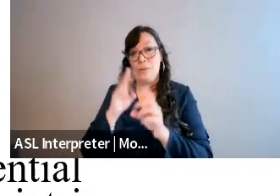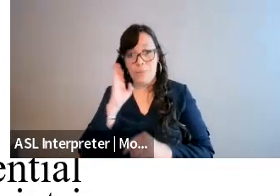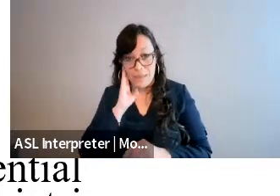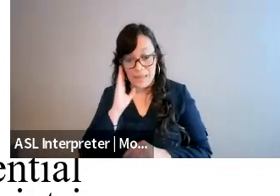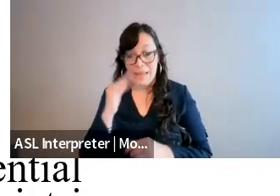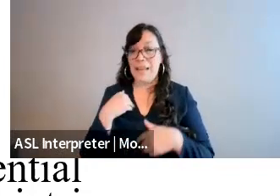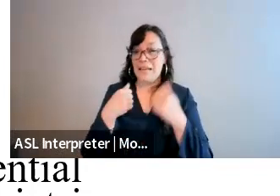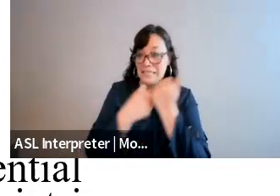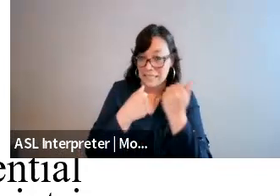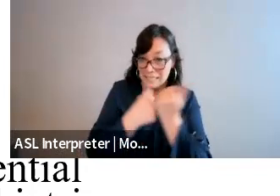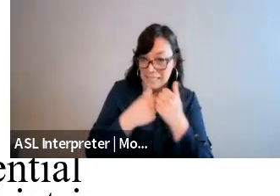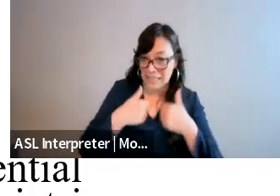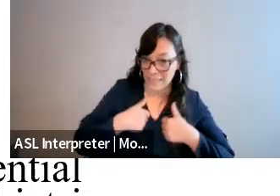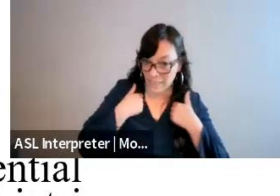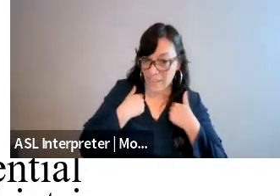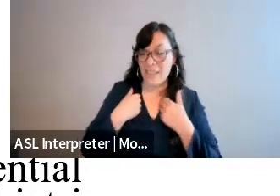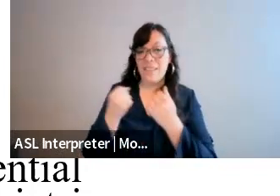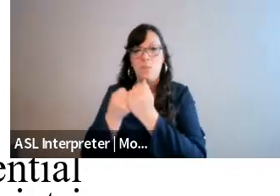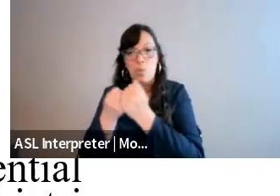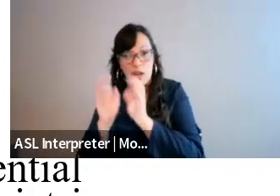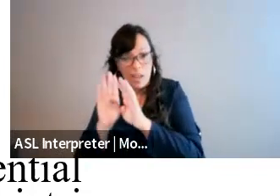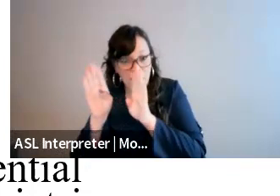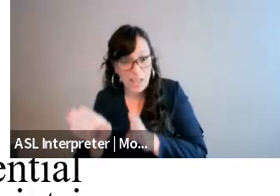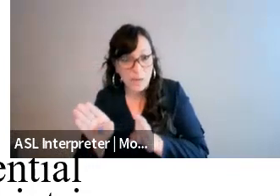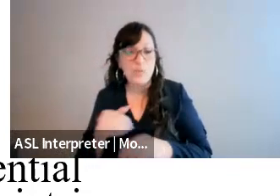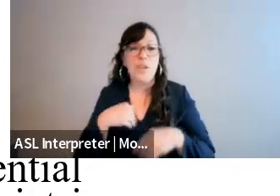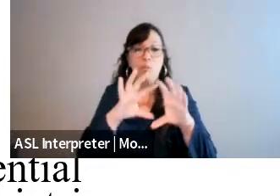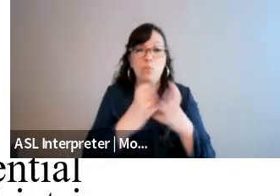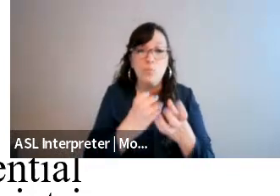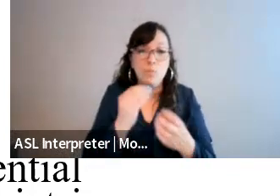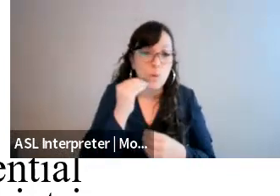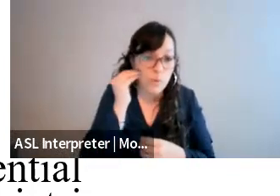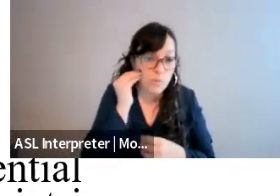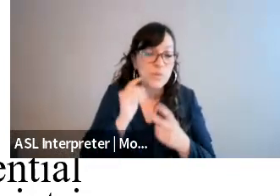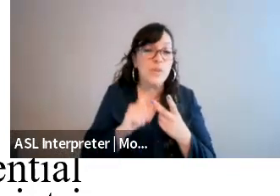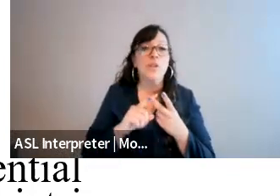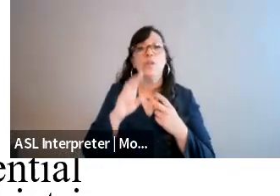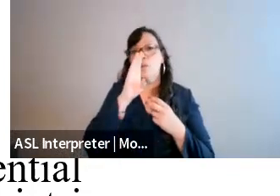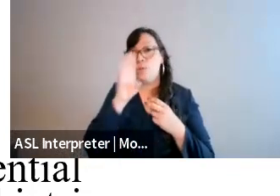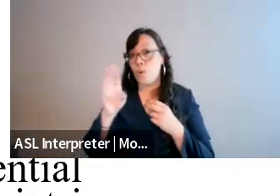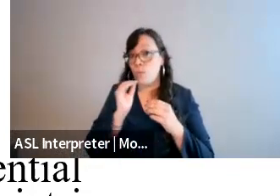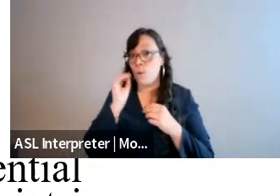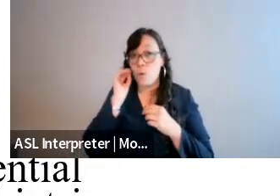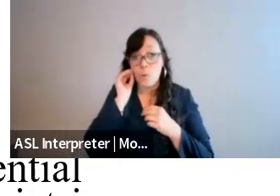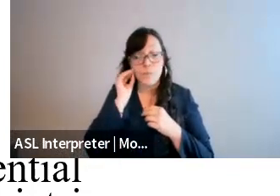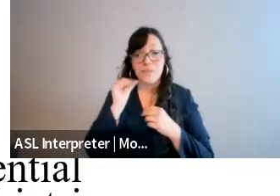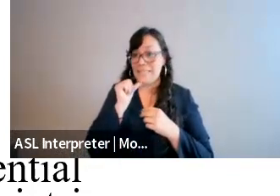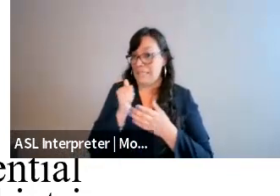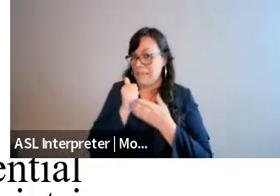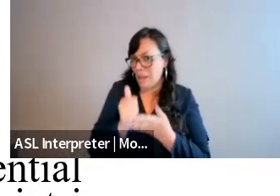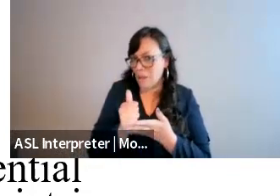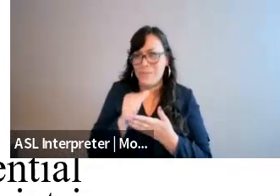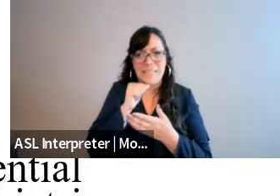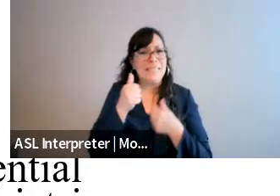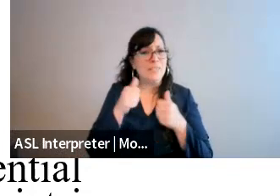living, supportive housing, group homes, sober homes, and elsewhere. These were, again, they did not count them. They didn't even try